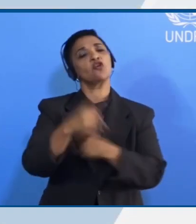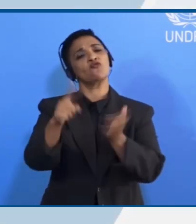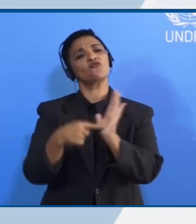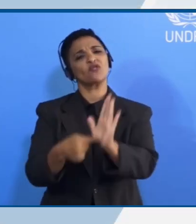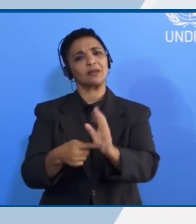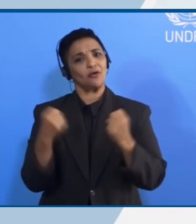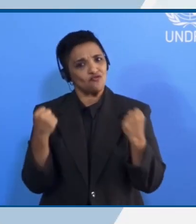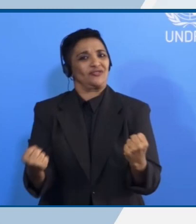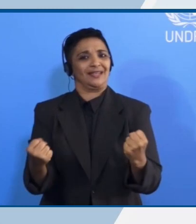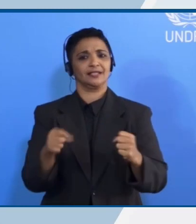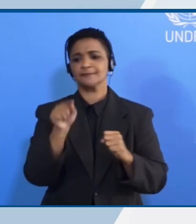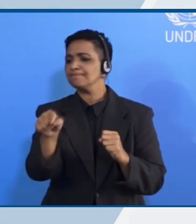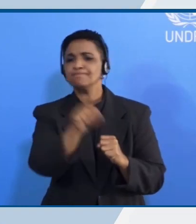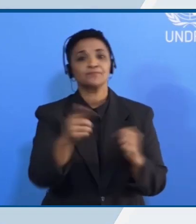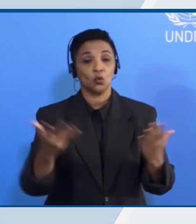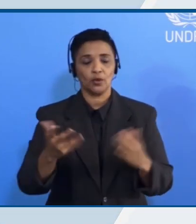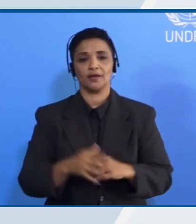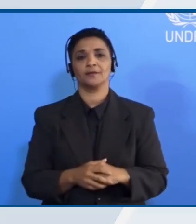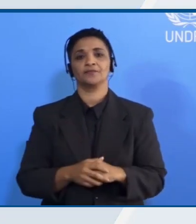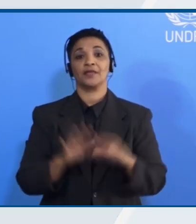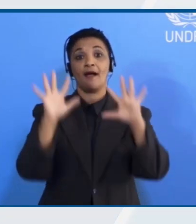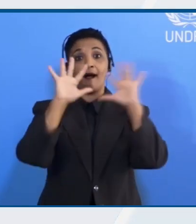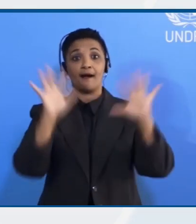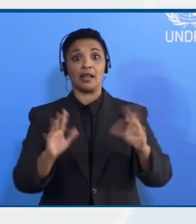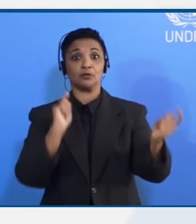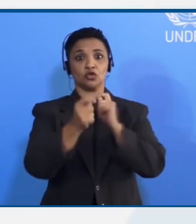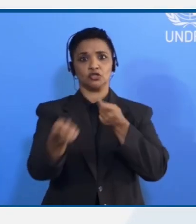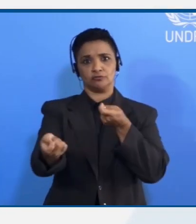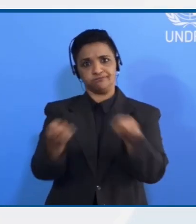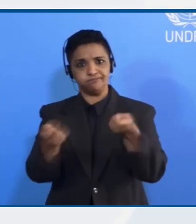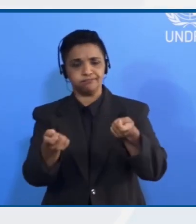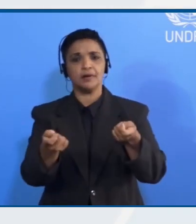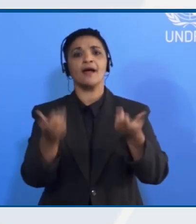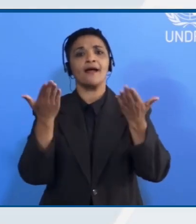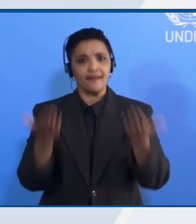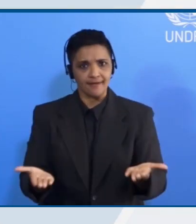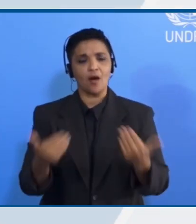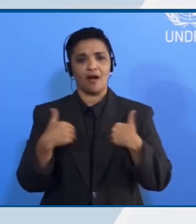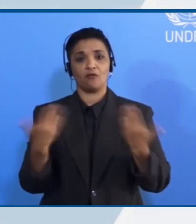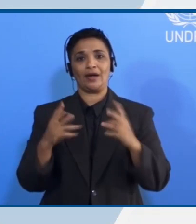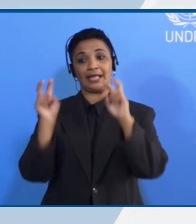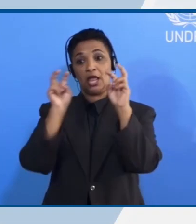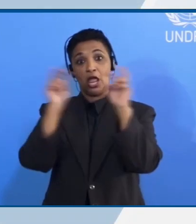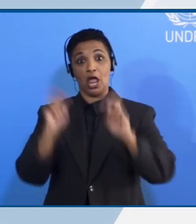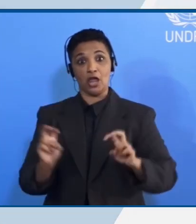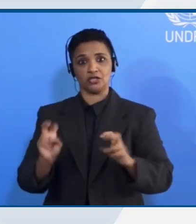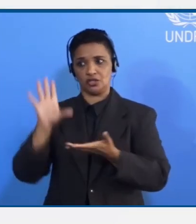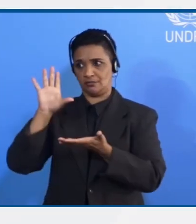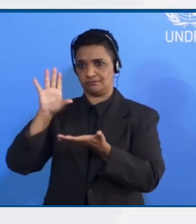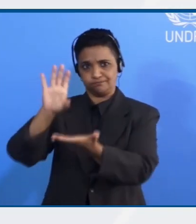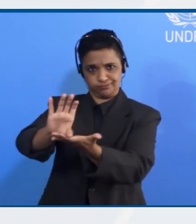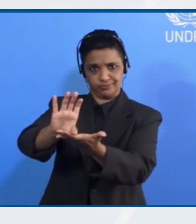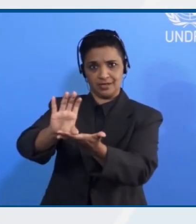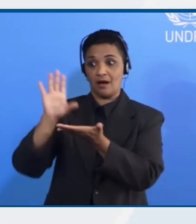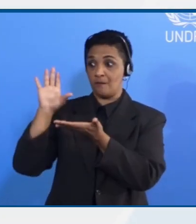instance, in climate mitigation, we have a situation now around energy efficiency investments